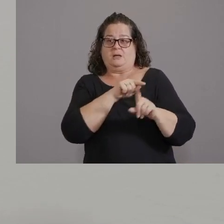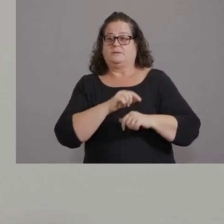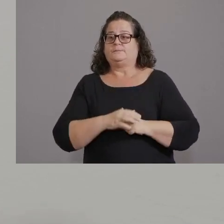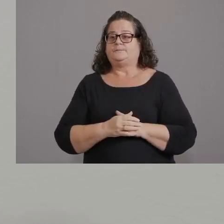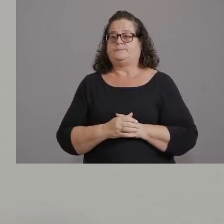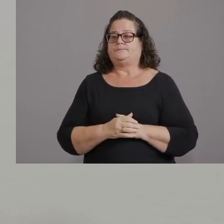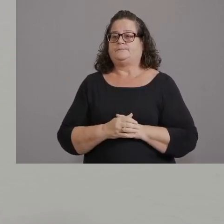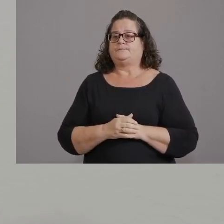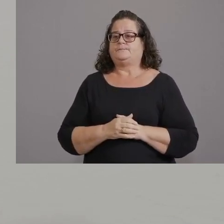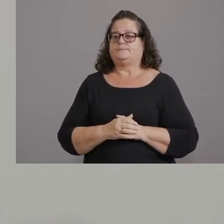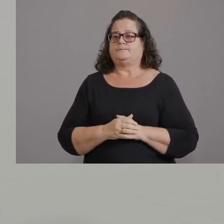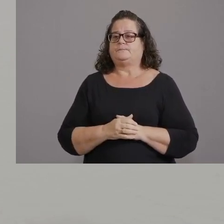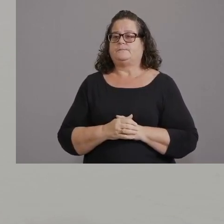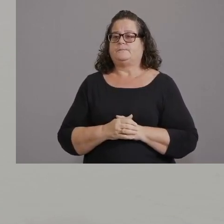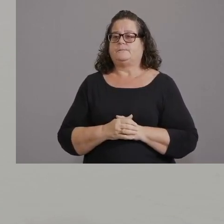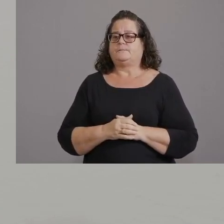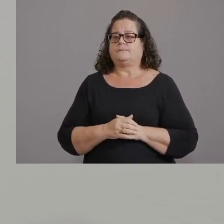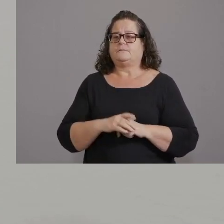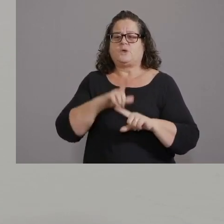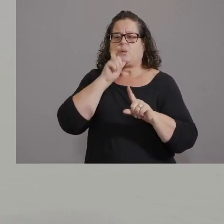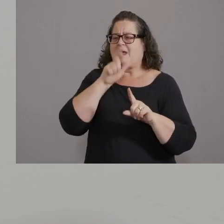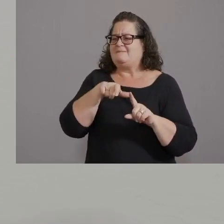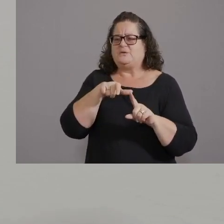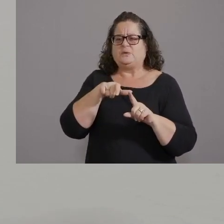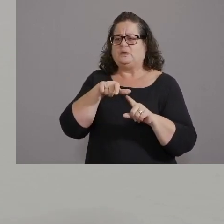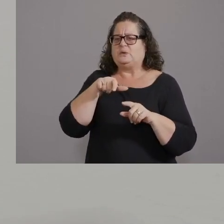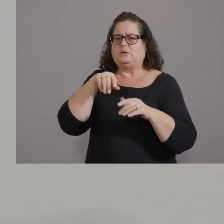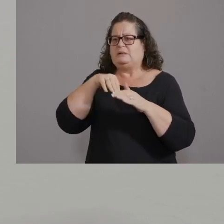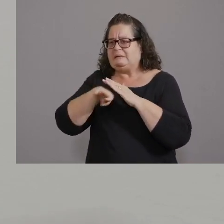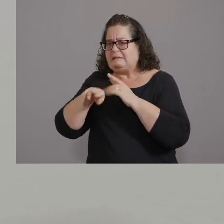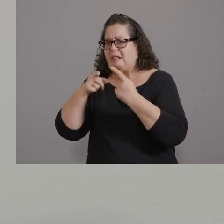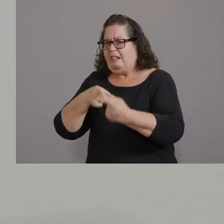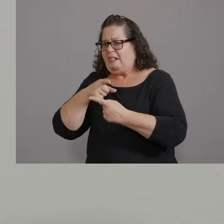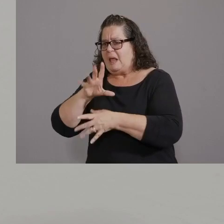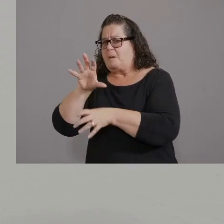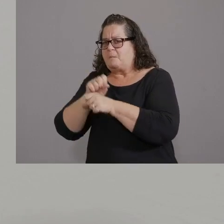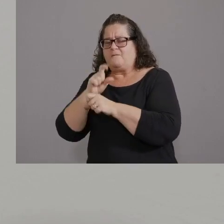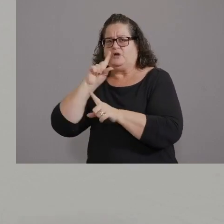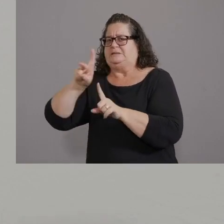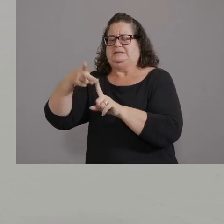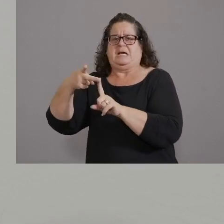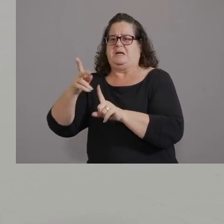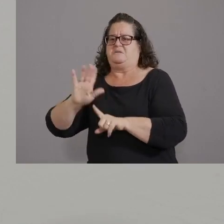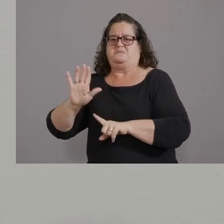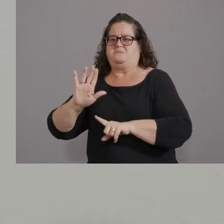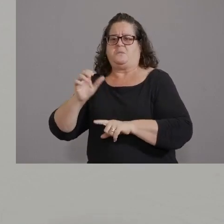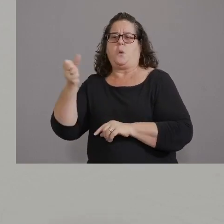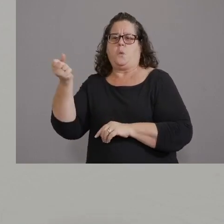appointment. We are holding blocks of appointments for everyone who has already received a vaccine.